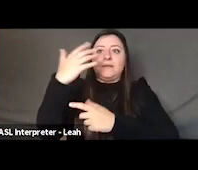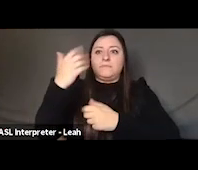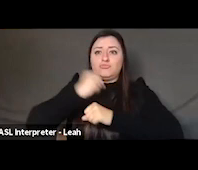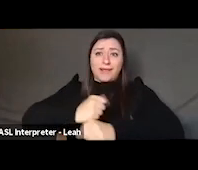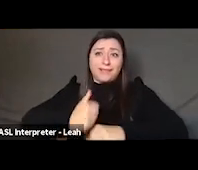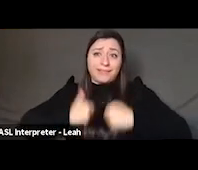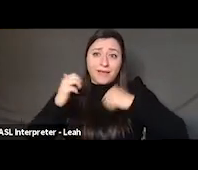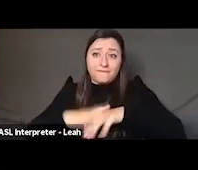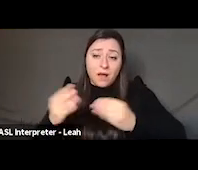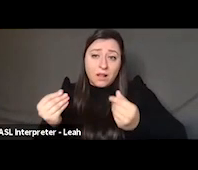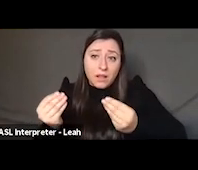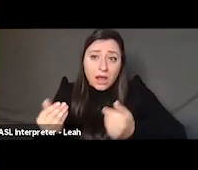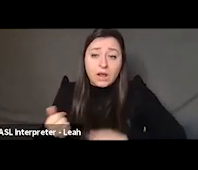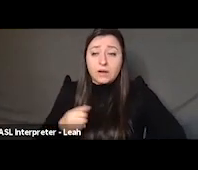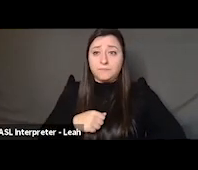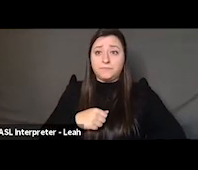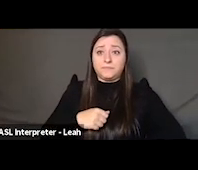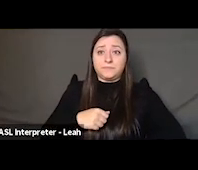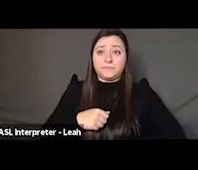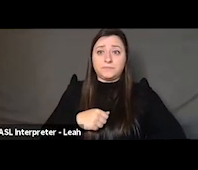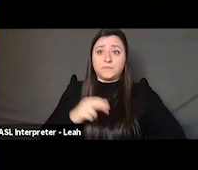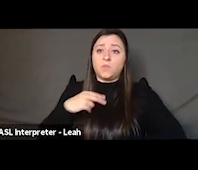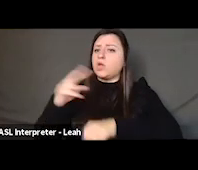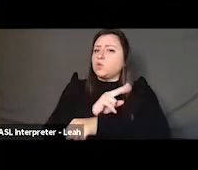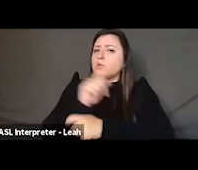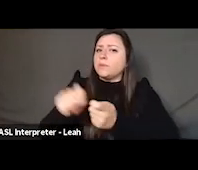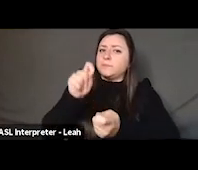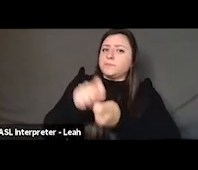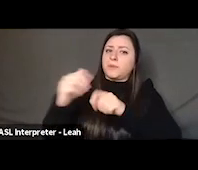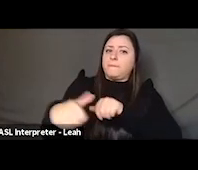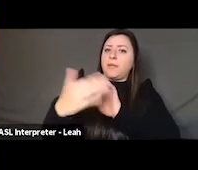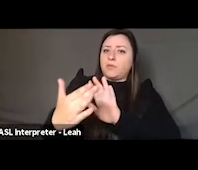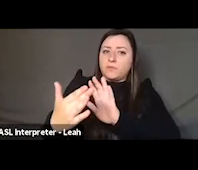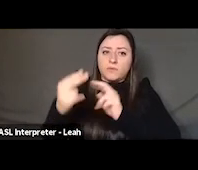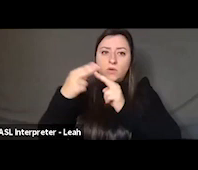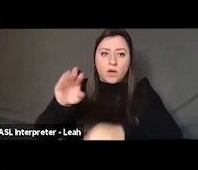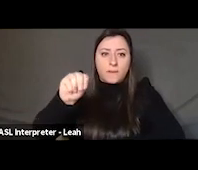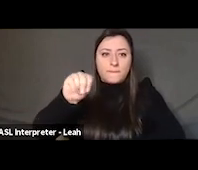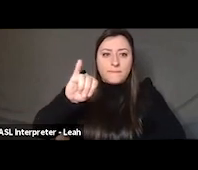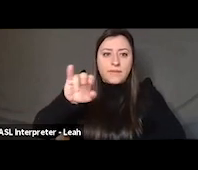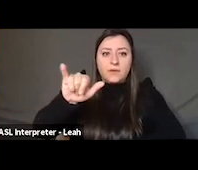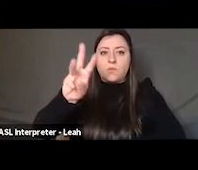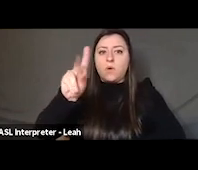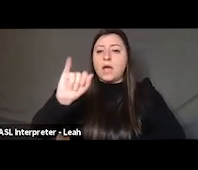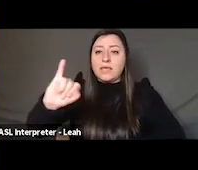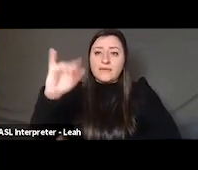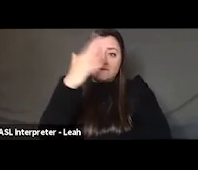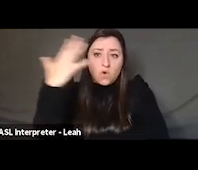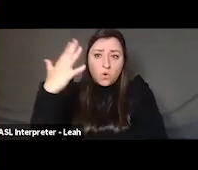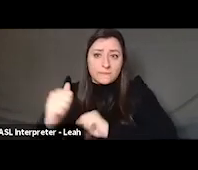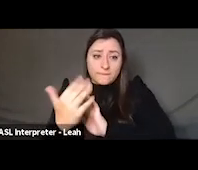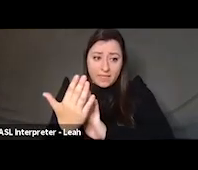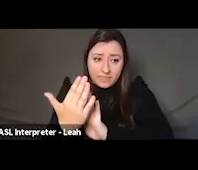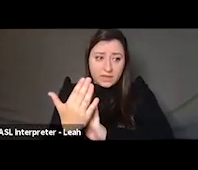And we use a very particular methodology called the Miyawaki afforestation method, because it is scientifically proven to be the best